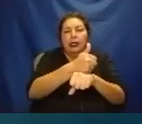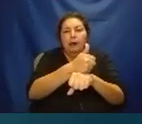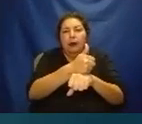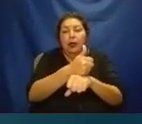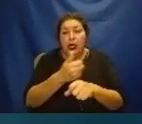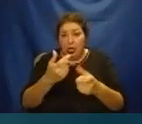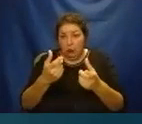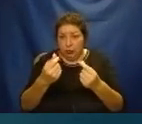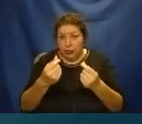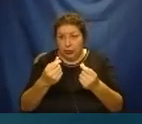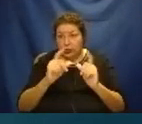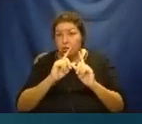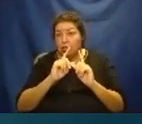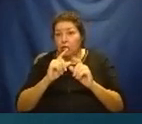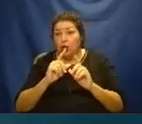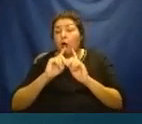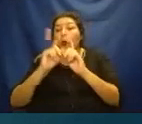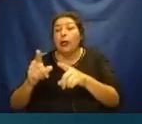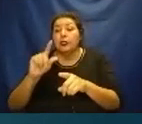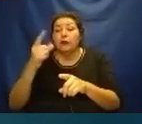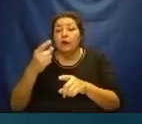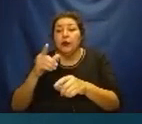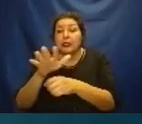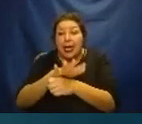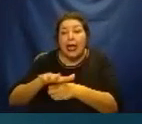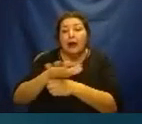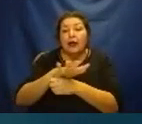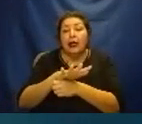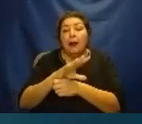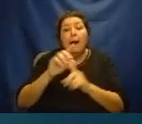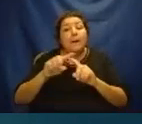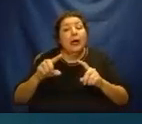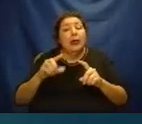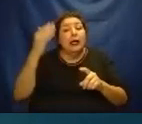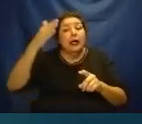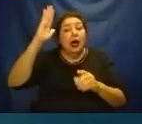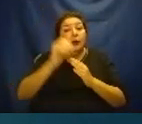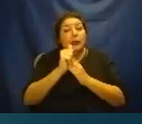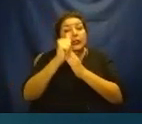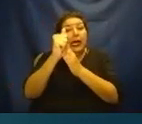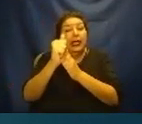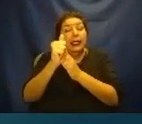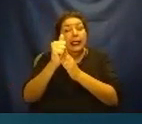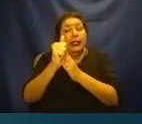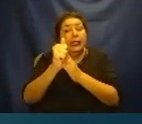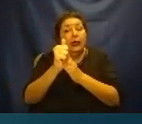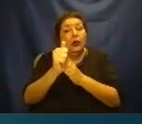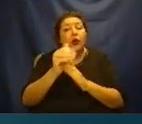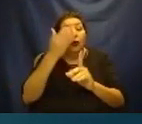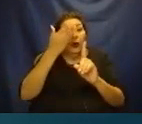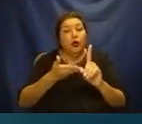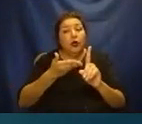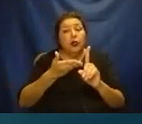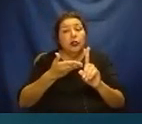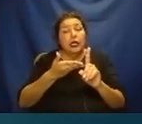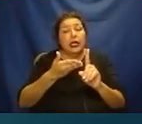the first field. But God was guiding her footsteps into make her selection. Now we